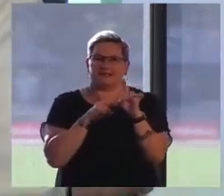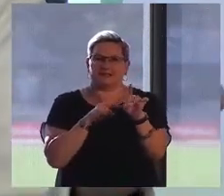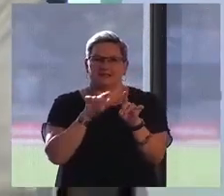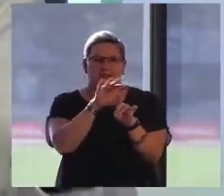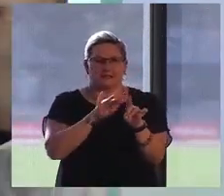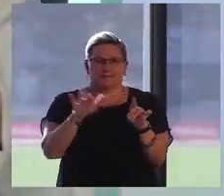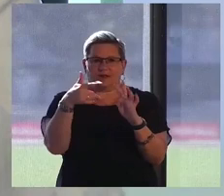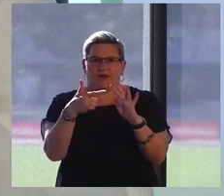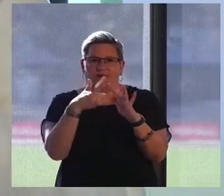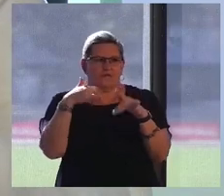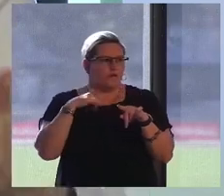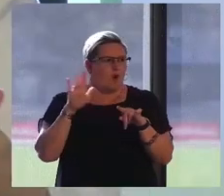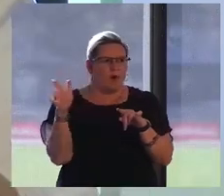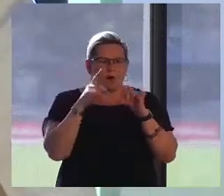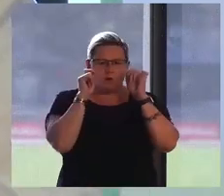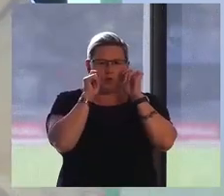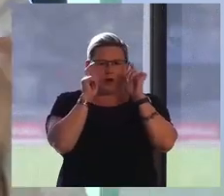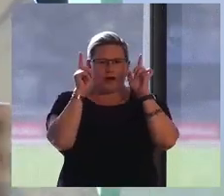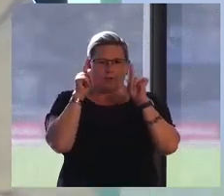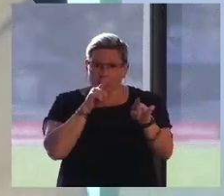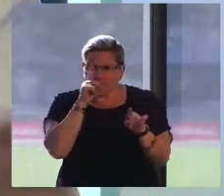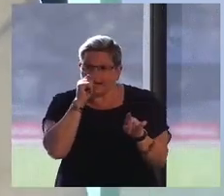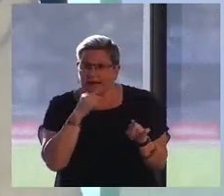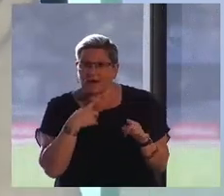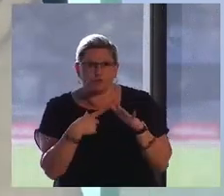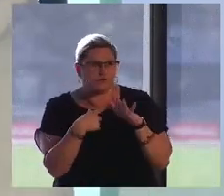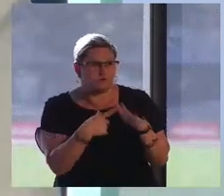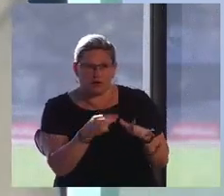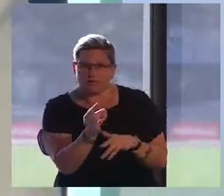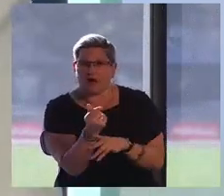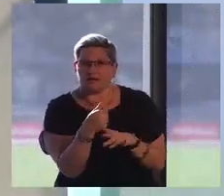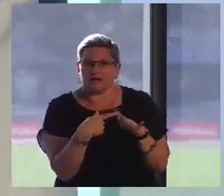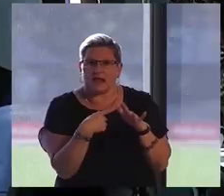existential challenges, you know, we do have the ability to respond extremely quickly.